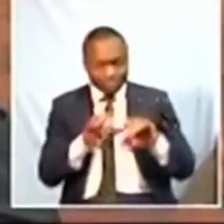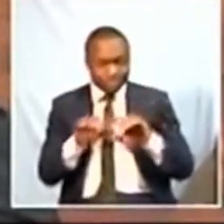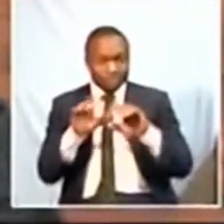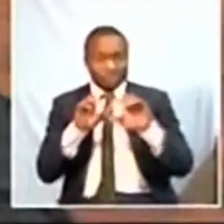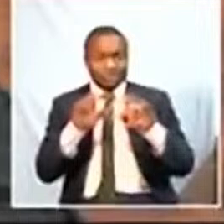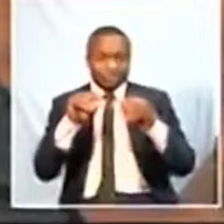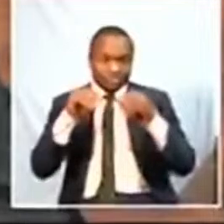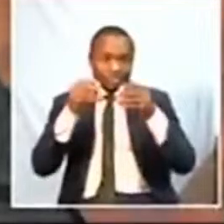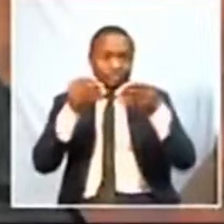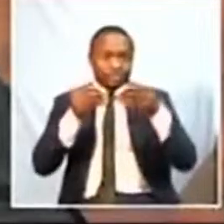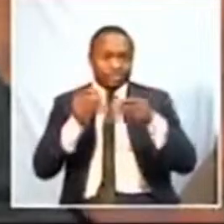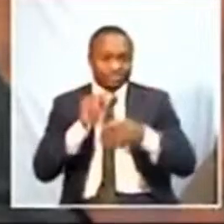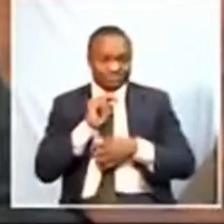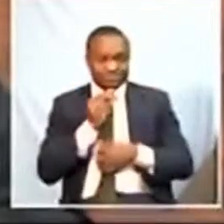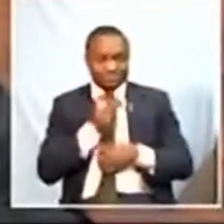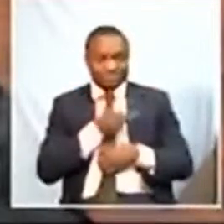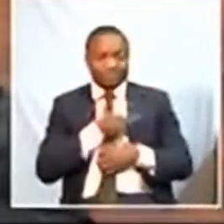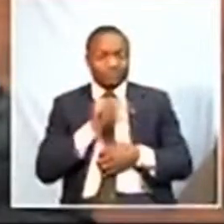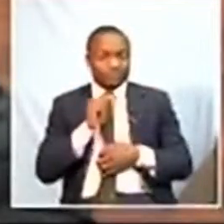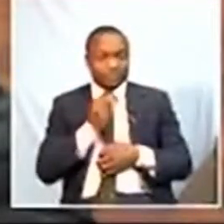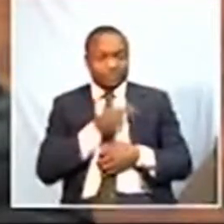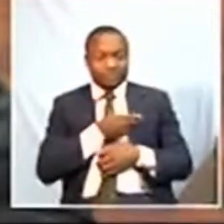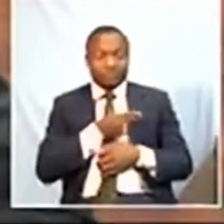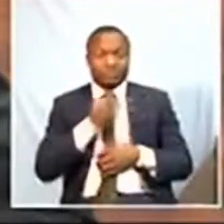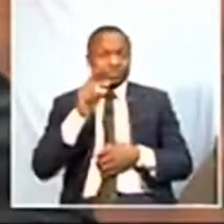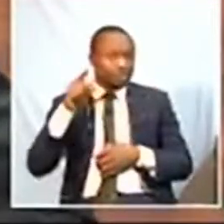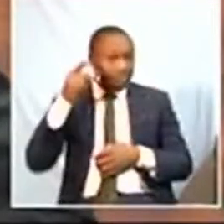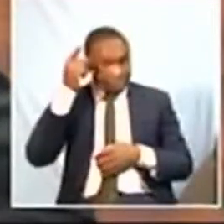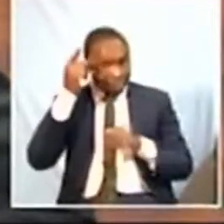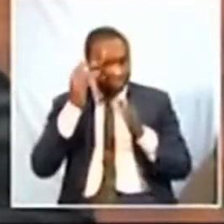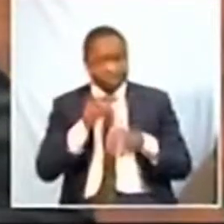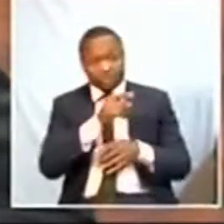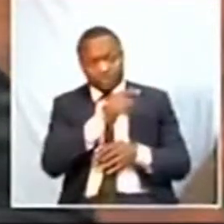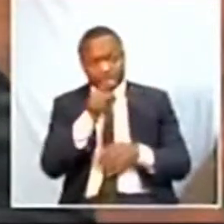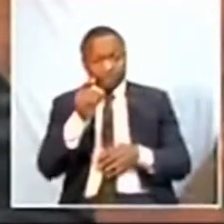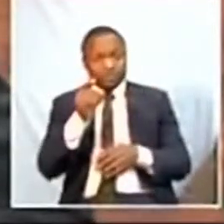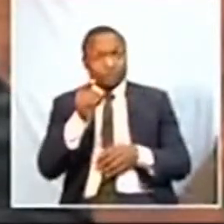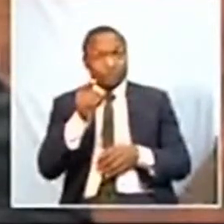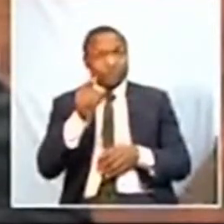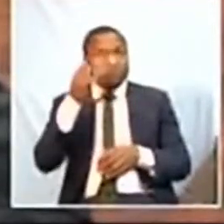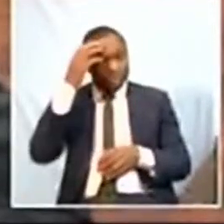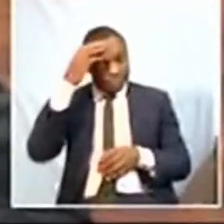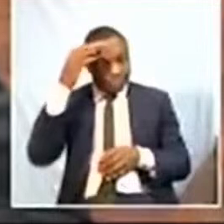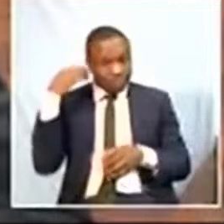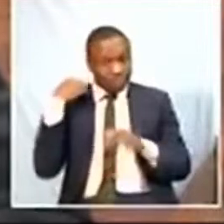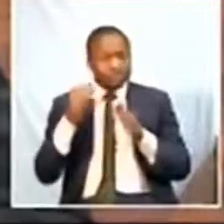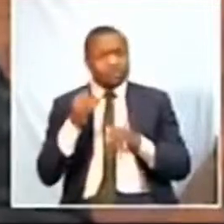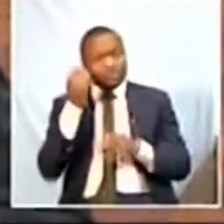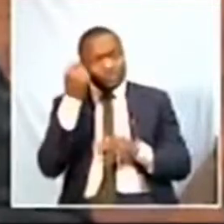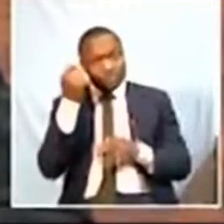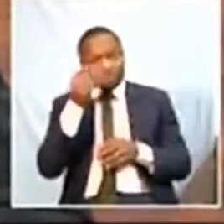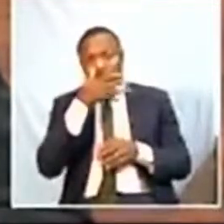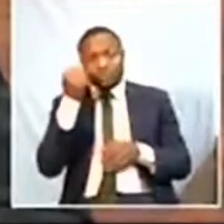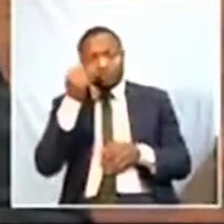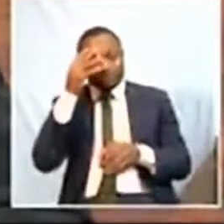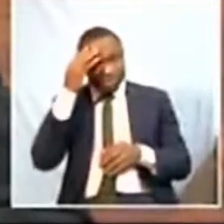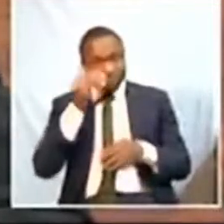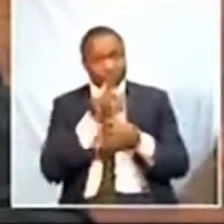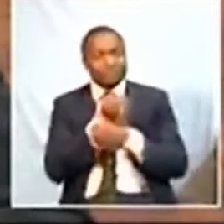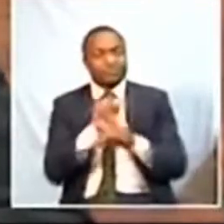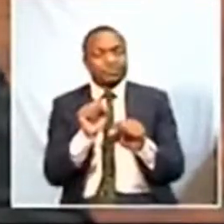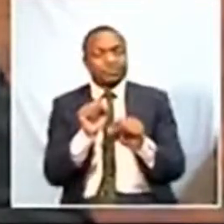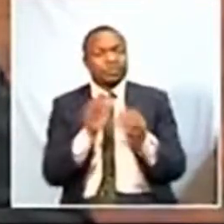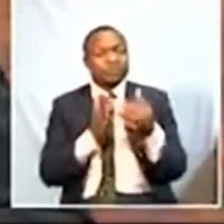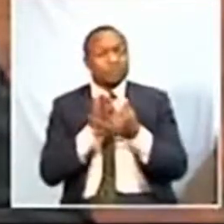gives us we are politicians, you are technocrats. You may understand better. But why can't you resolve it through